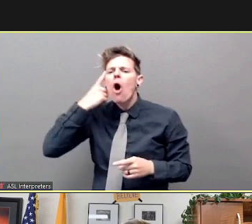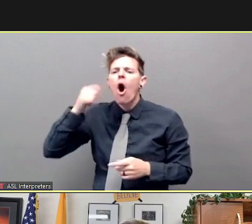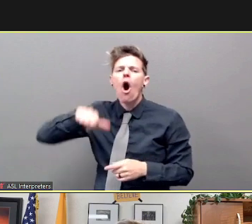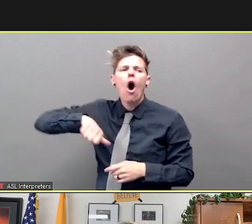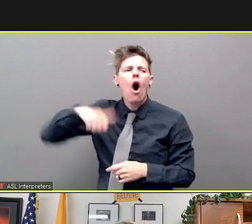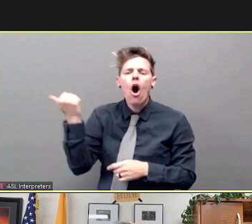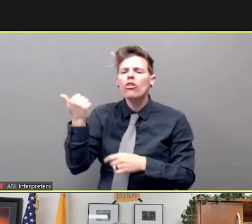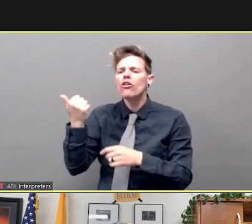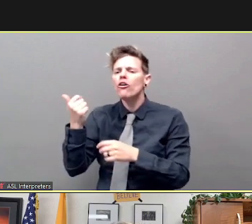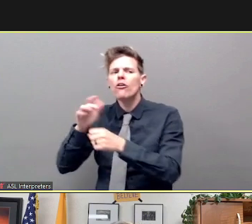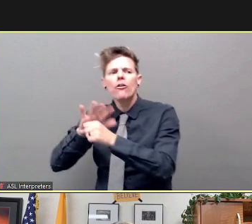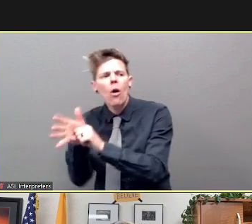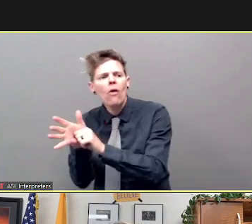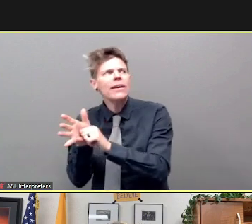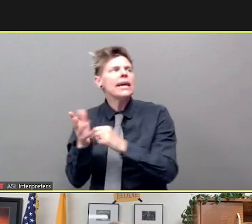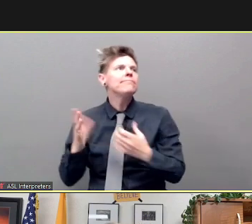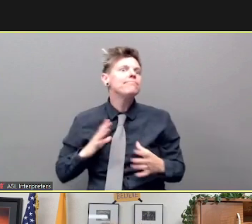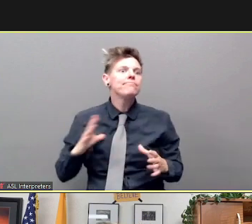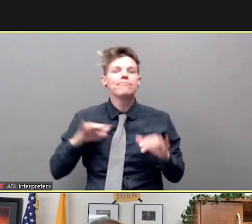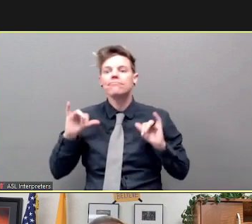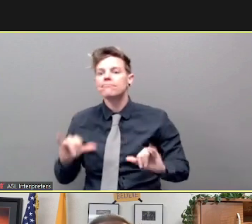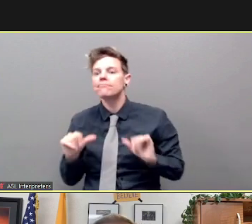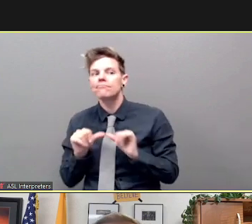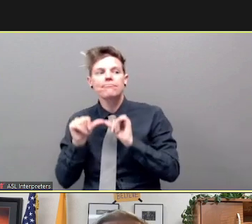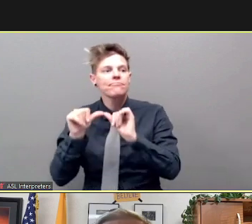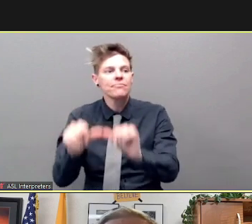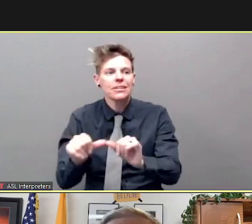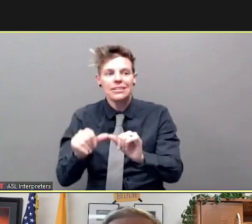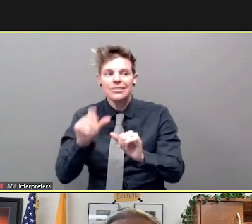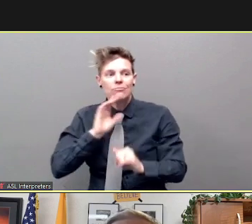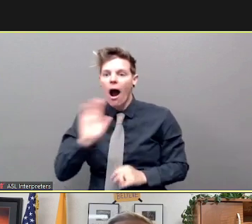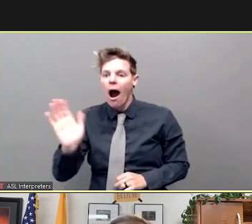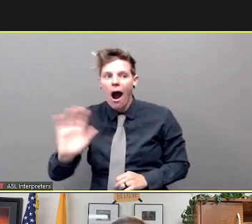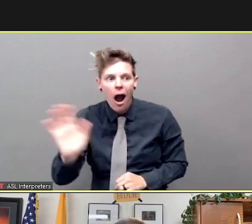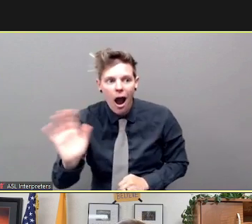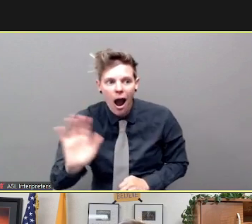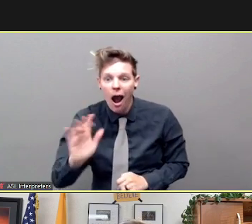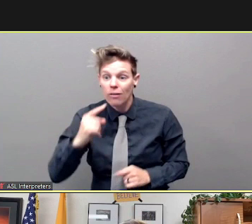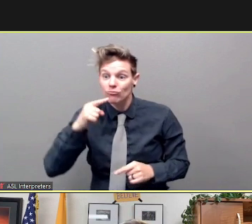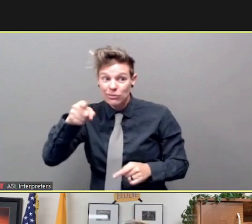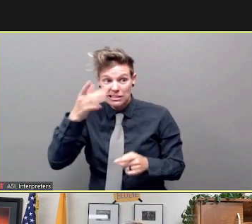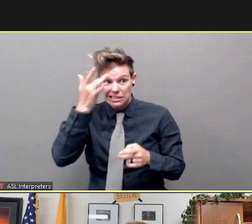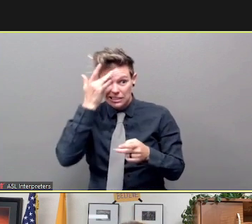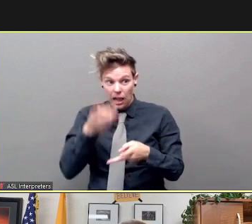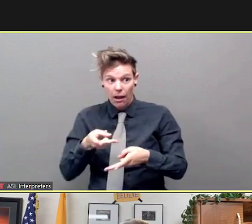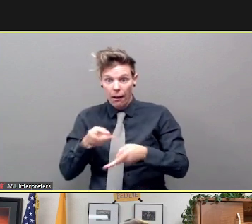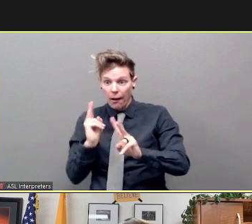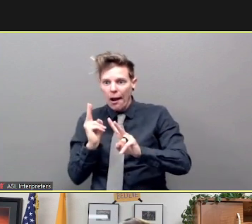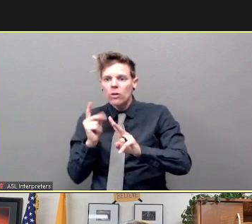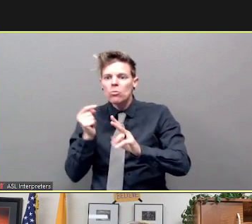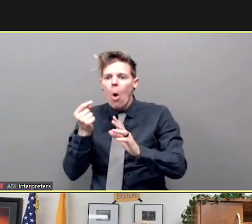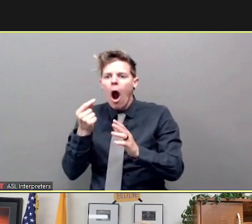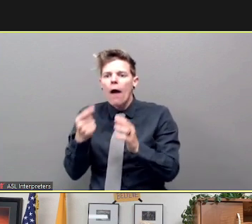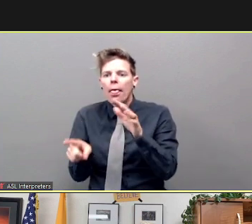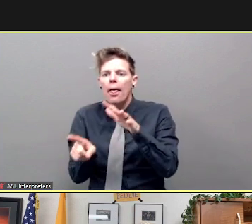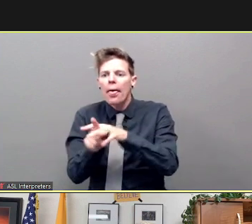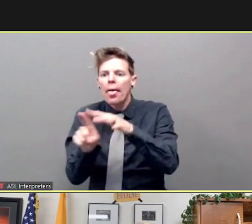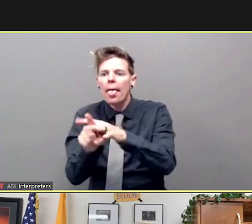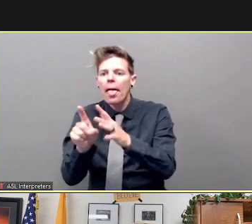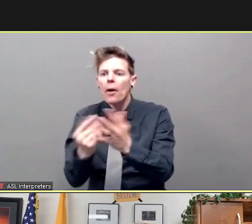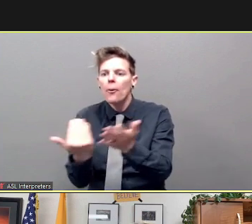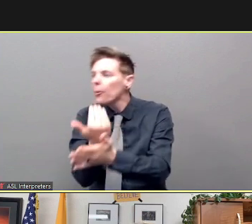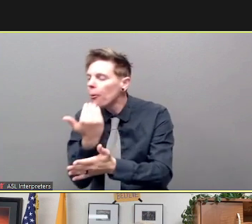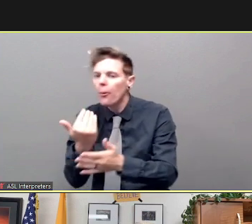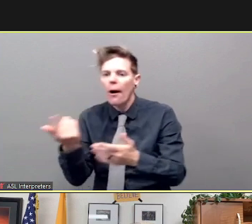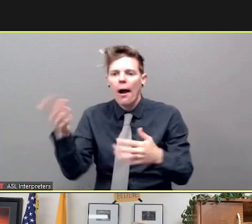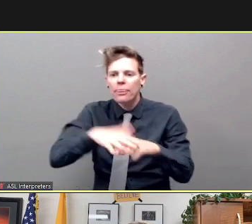symptoms, those symptoms persist for a while. But now researchers are finding that you can have long COVID, you can have COVID, your symptoms can